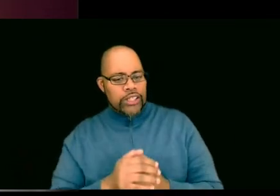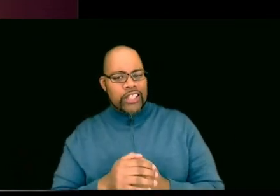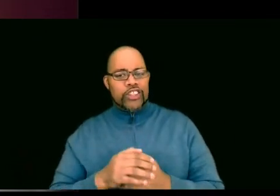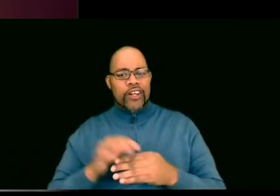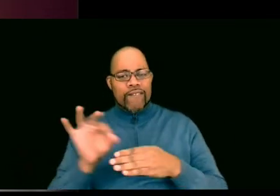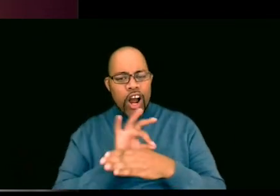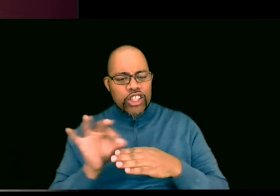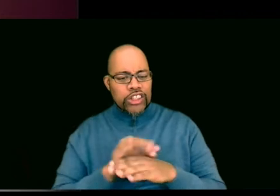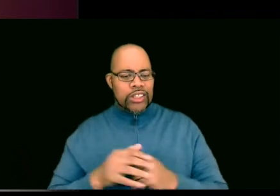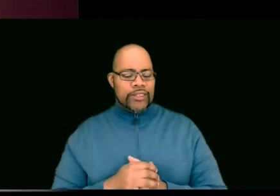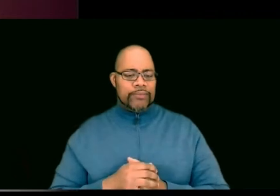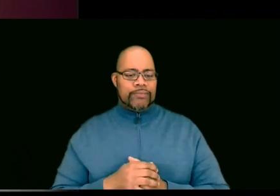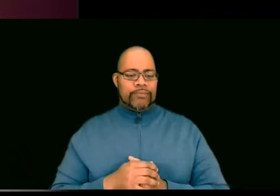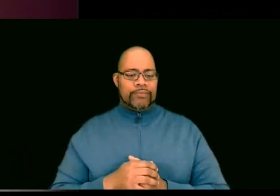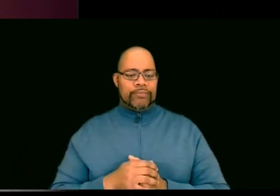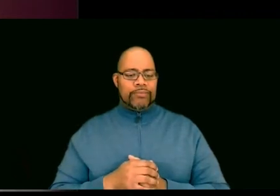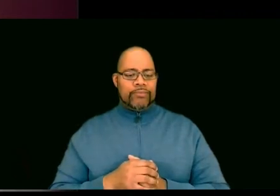causation, function,